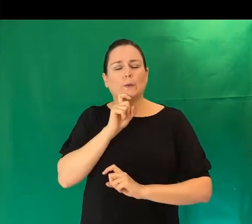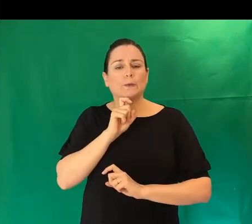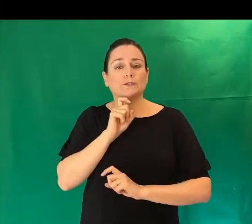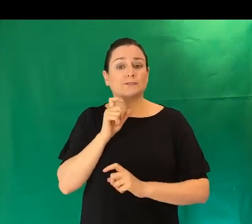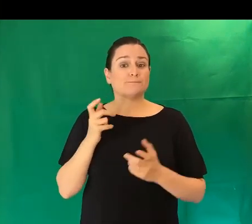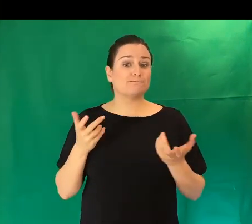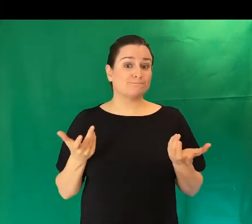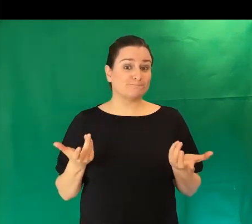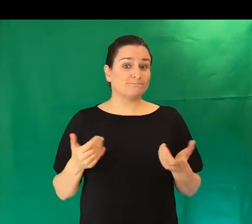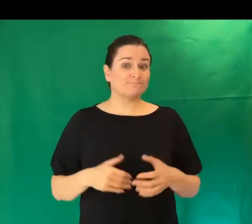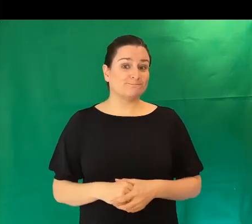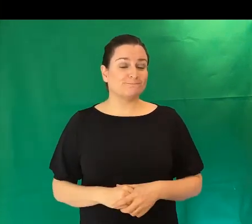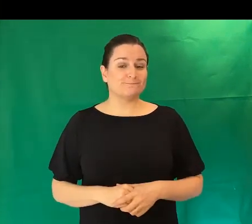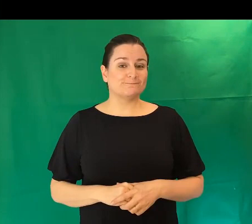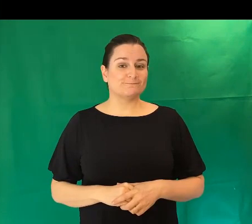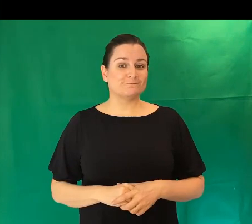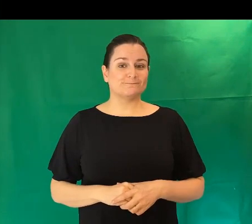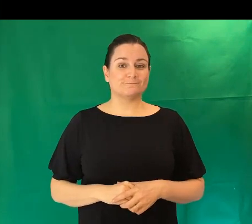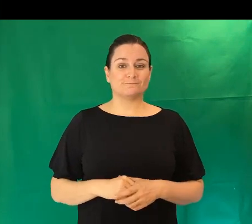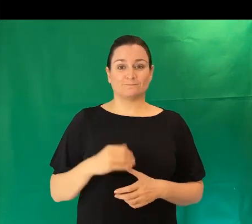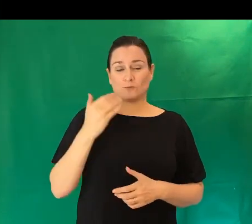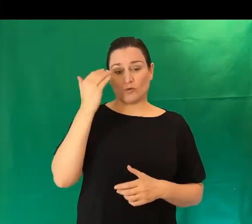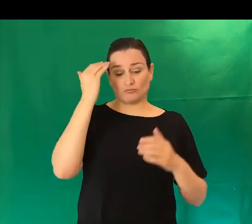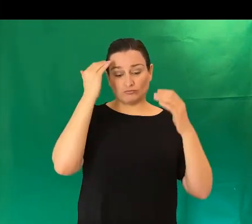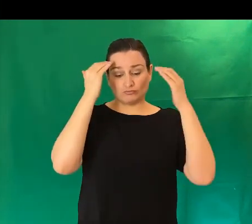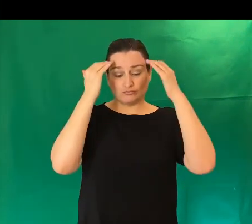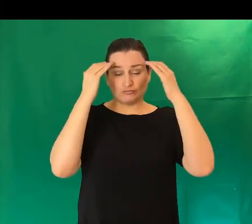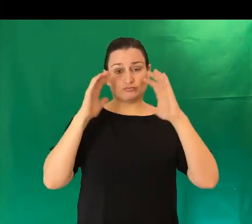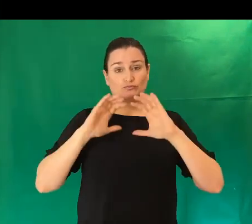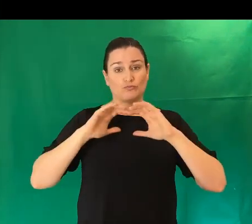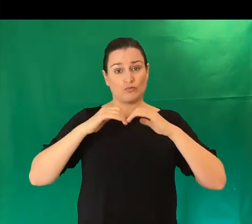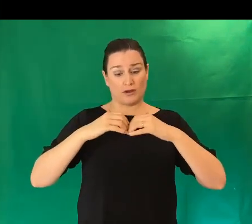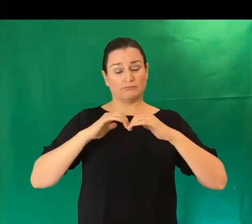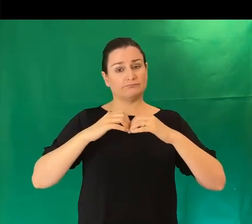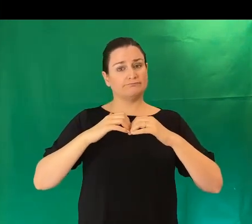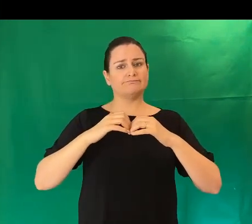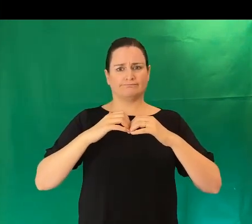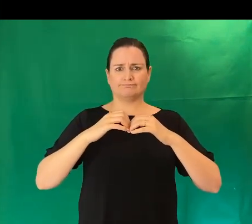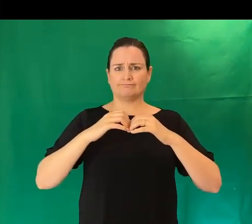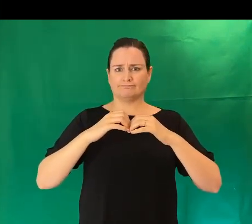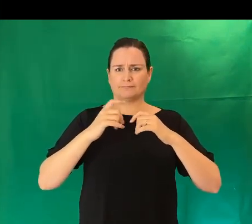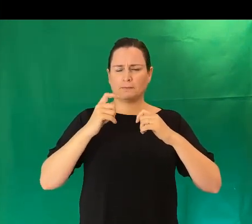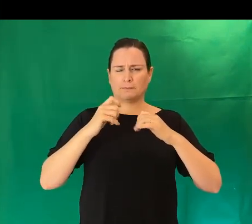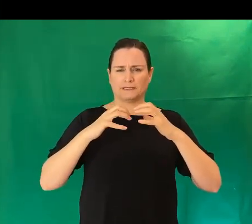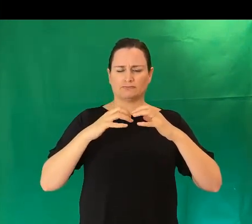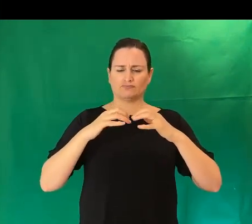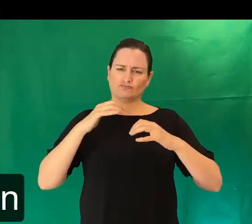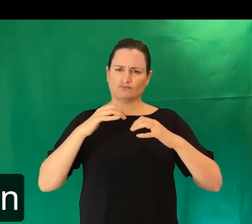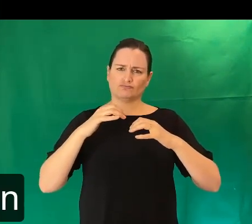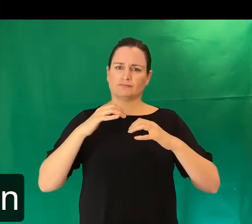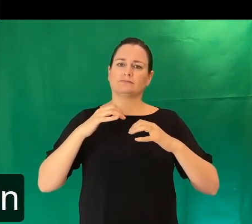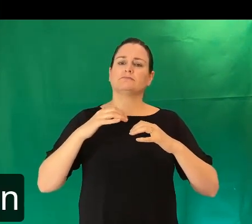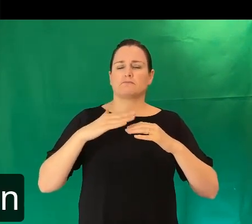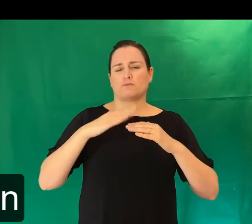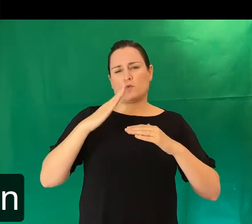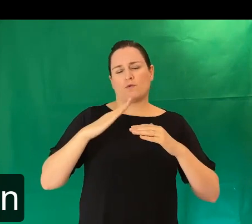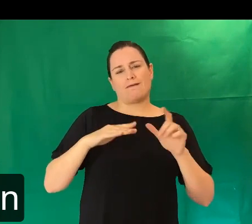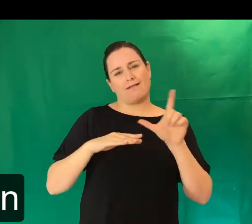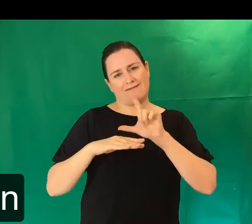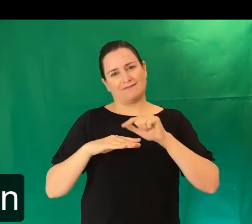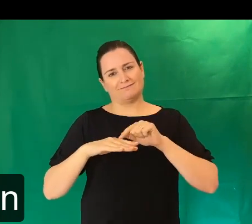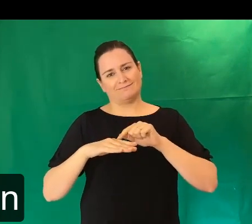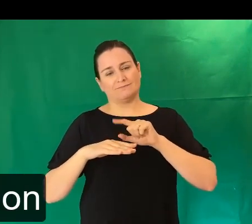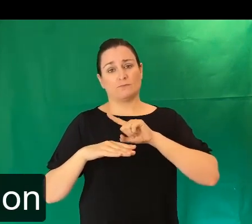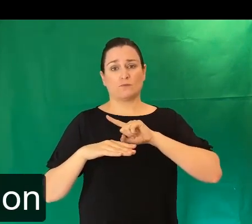So brain activation is slightly different, but of course it is predominantly in the